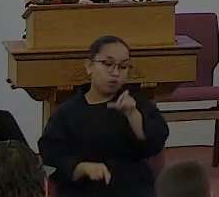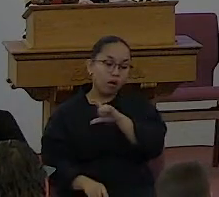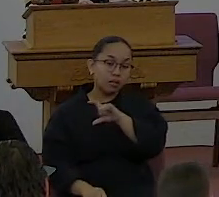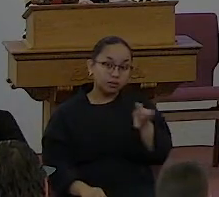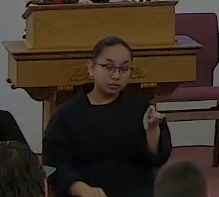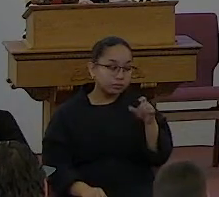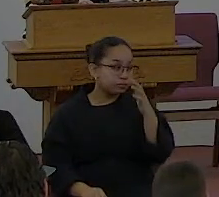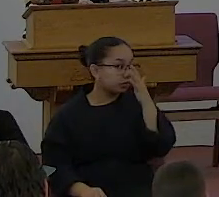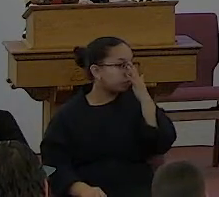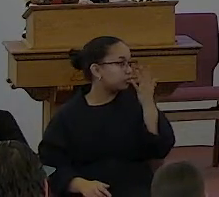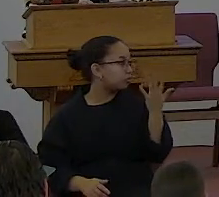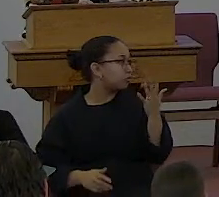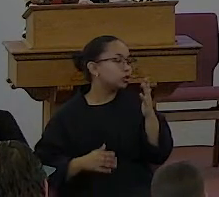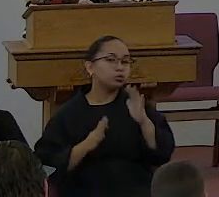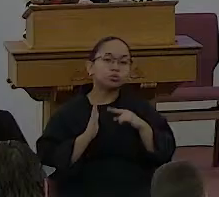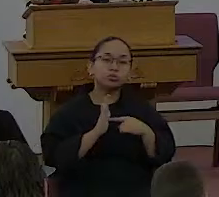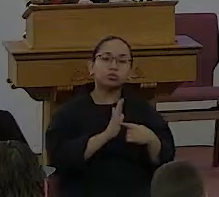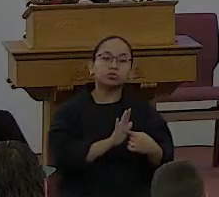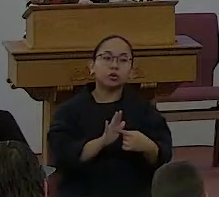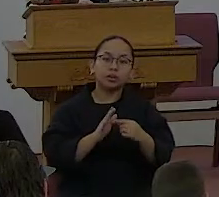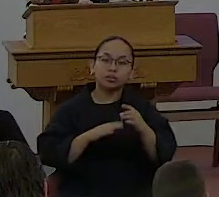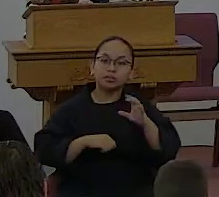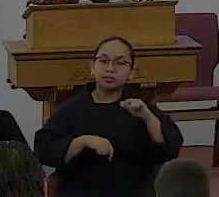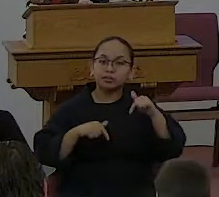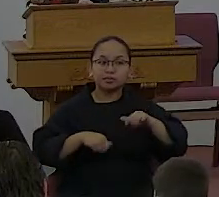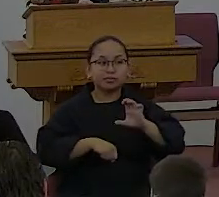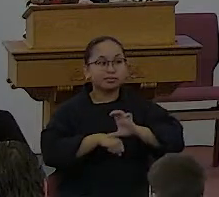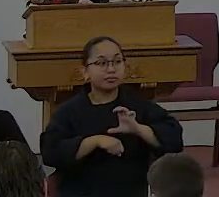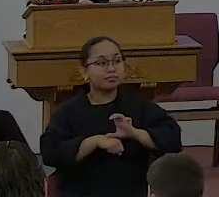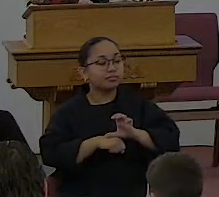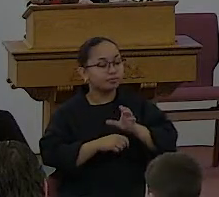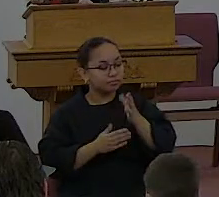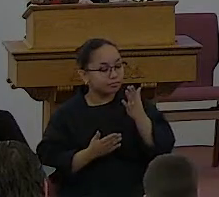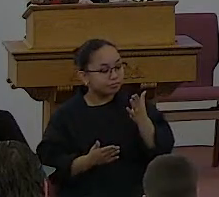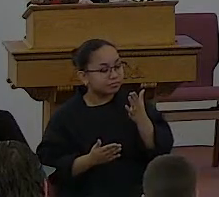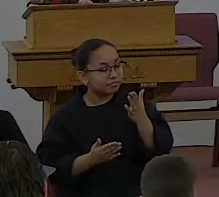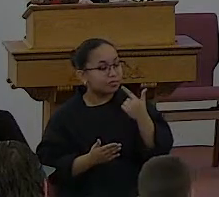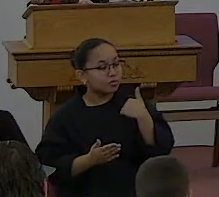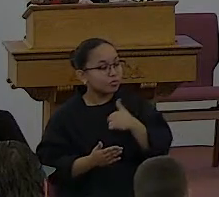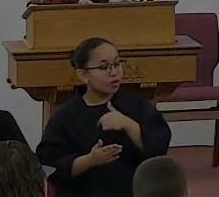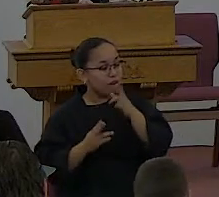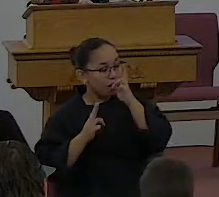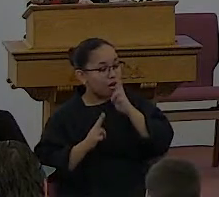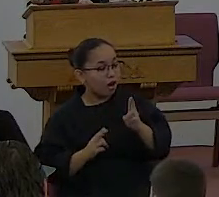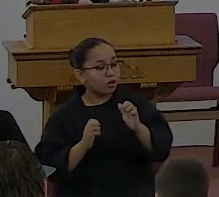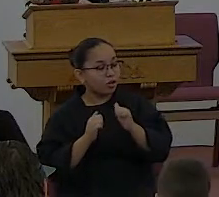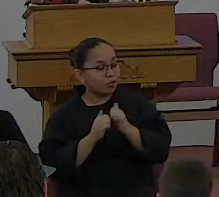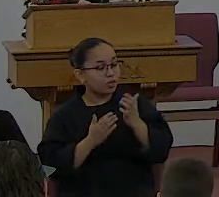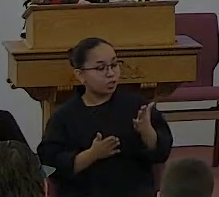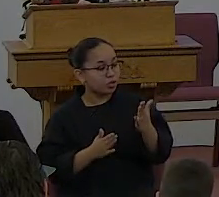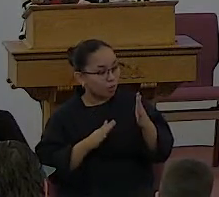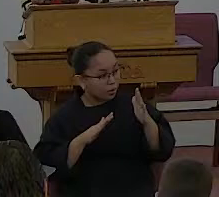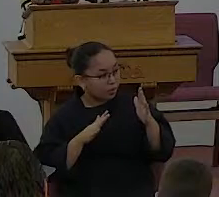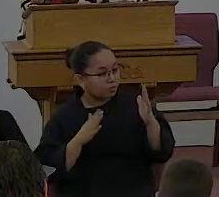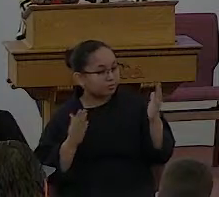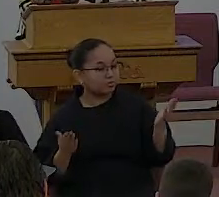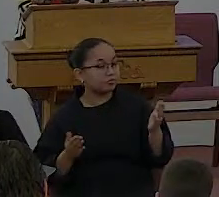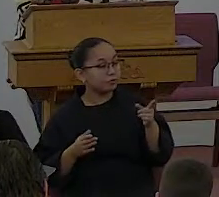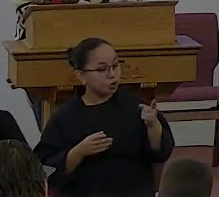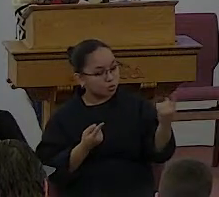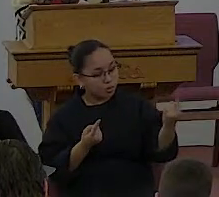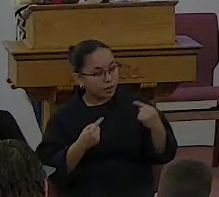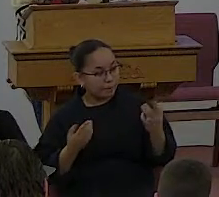and with the light. Gracious Bridget, we are honored with your presence here with us today. Hail and